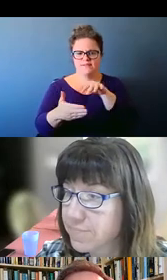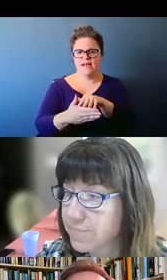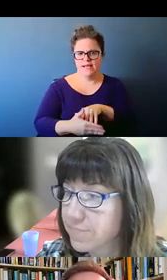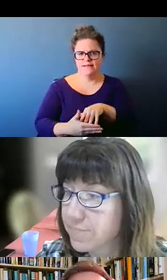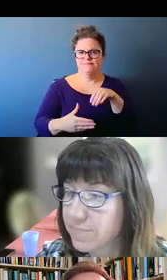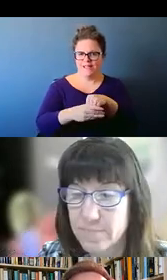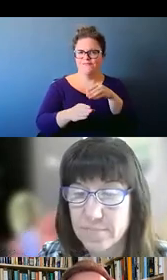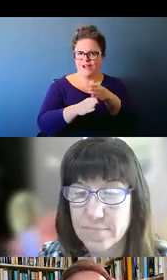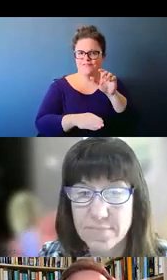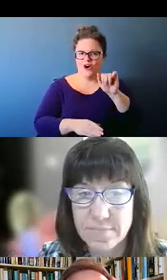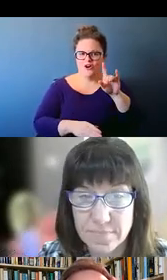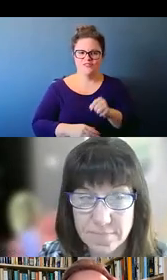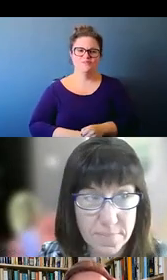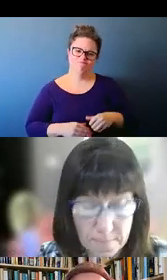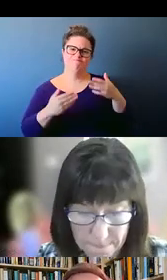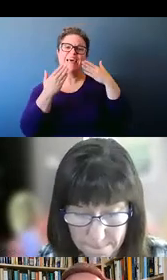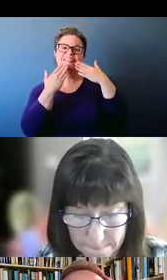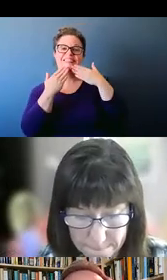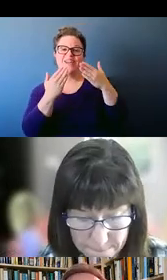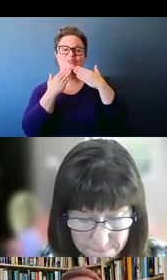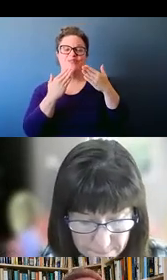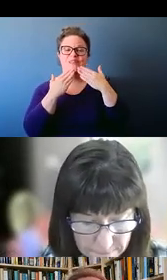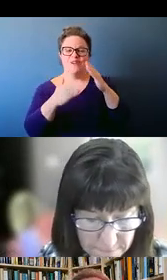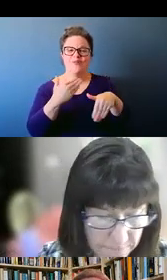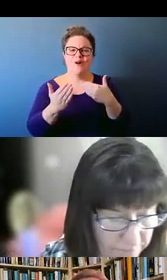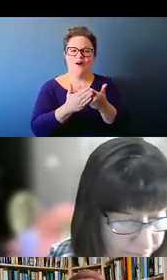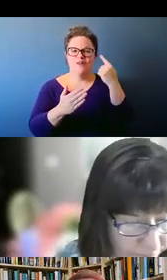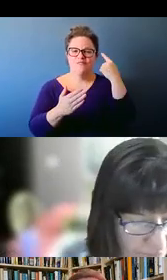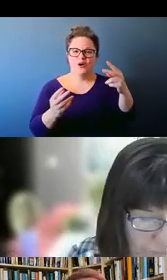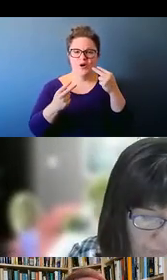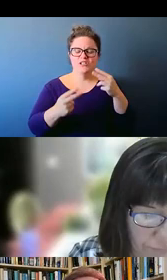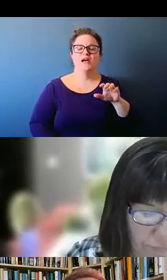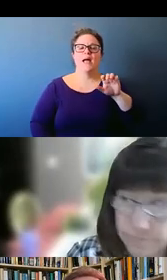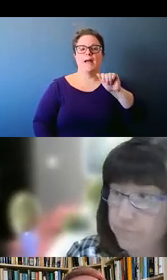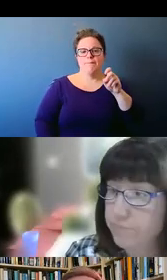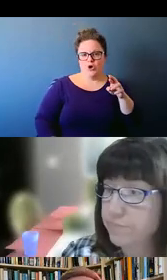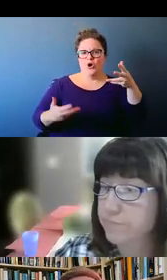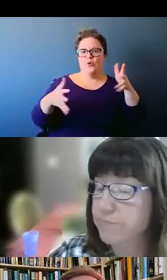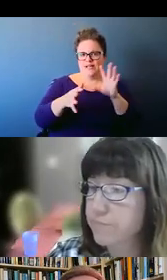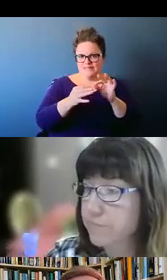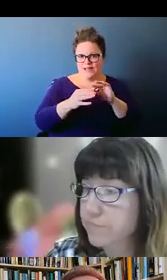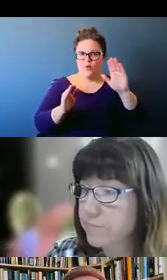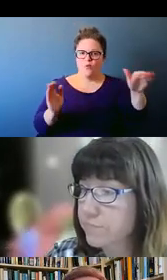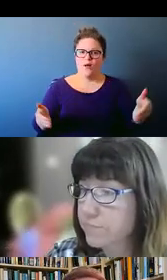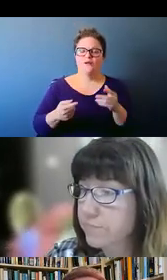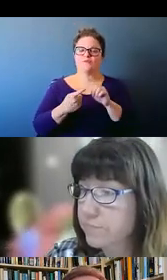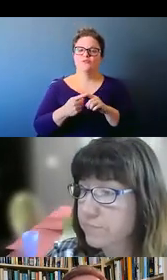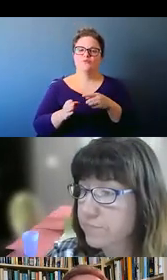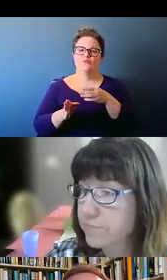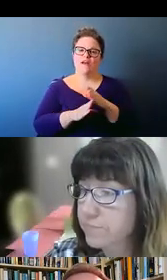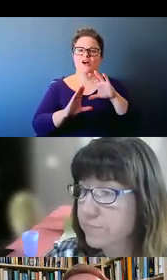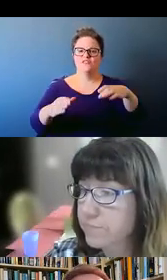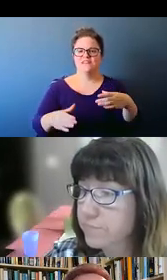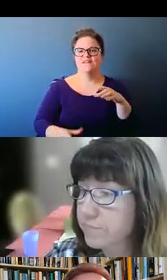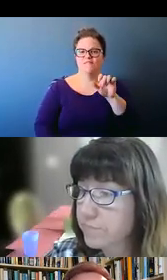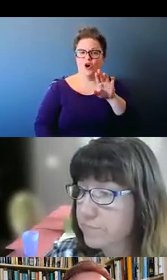Thanks very much, Amber, and thanks everyone for joining us. As Amber said, welcome to the Faculty of Arts. We're very pleased to have you with